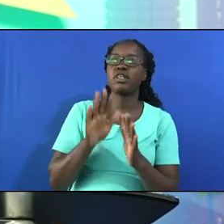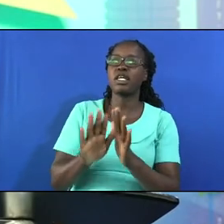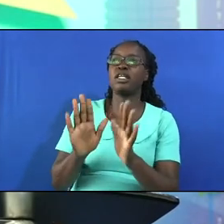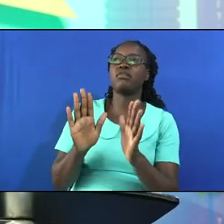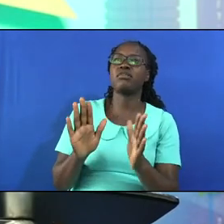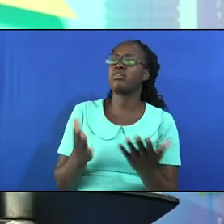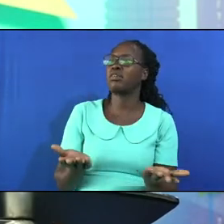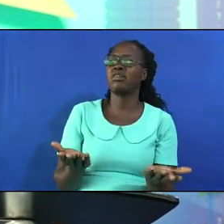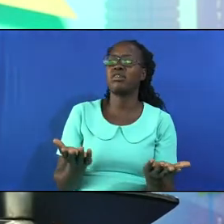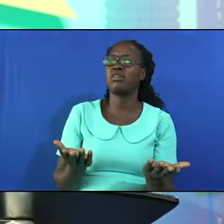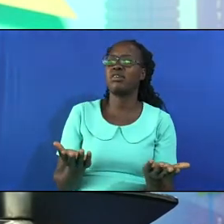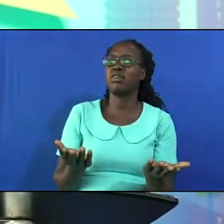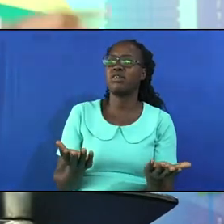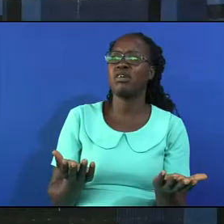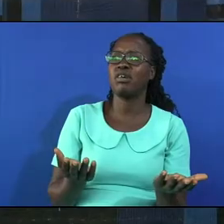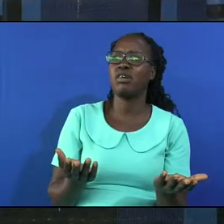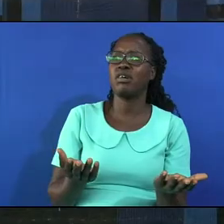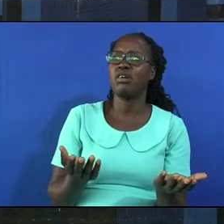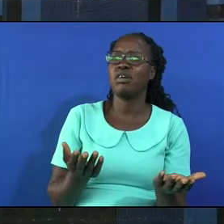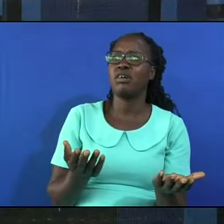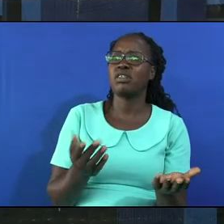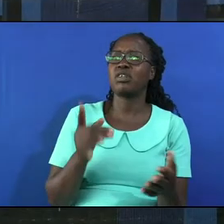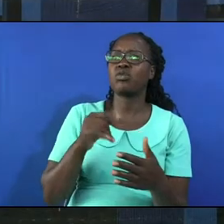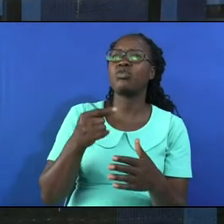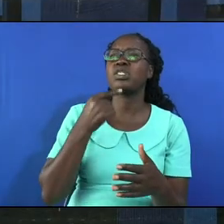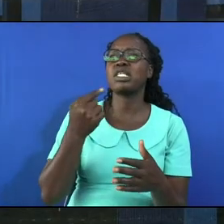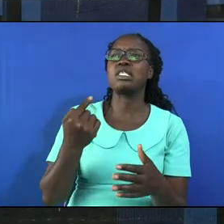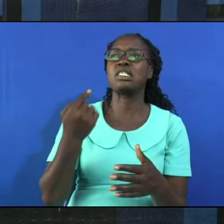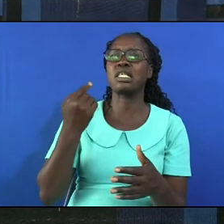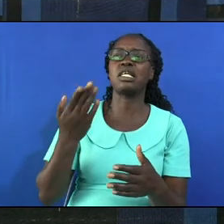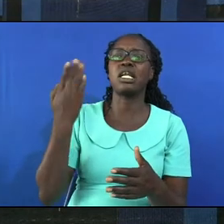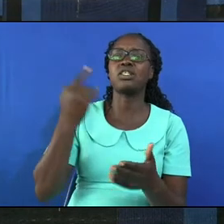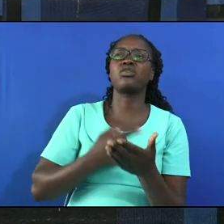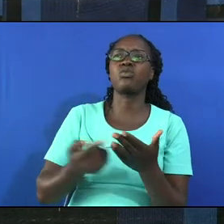left, that's what you said yesterday, you said